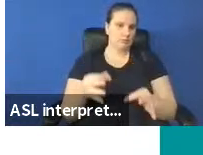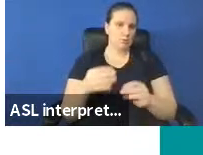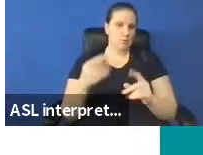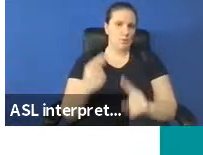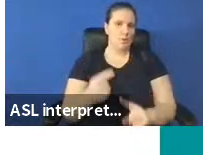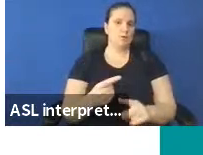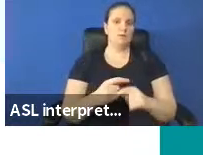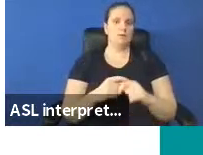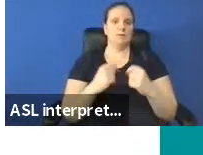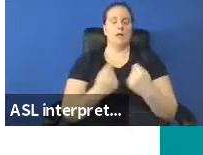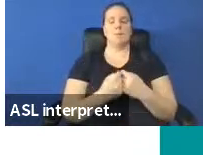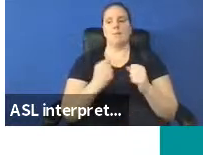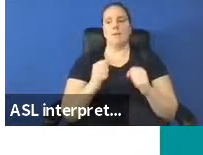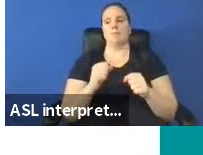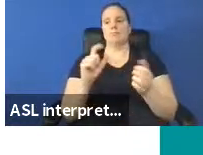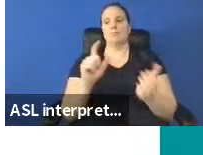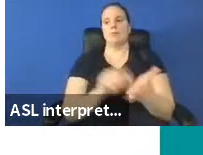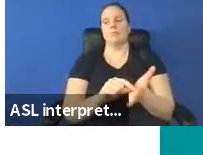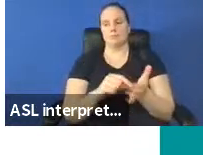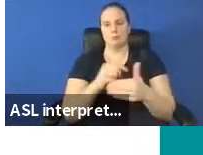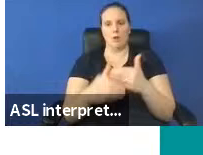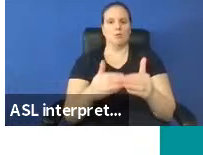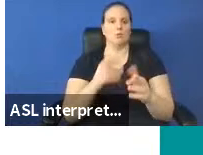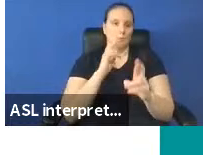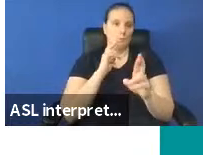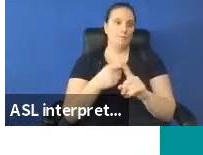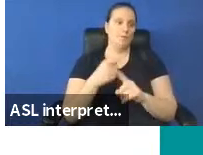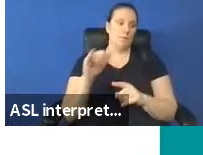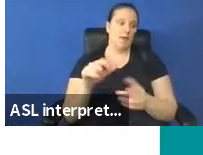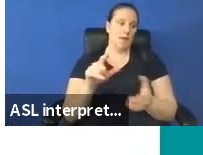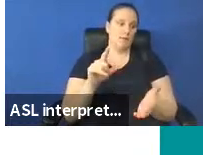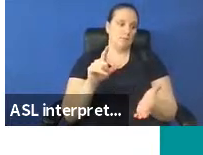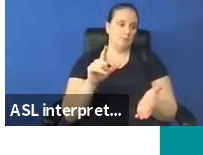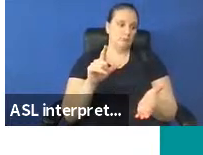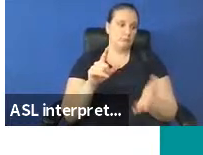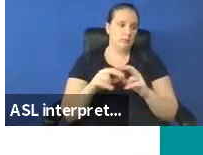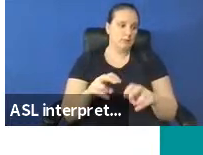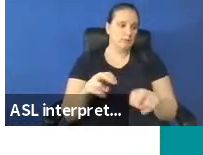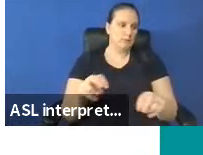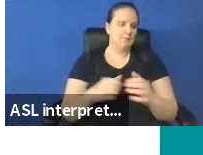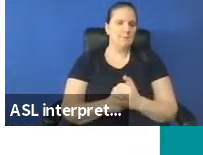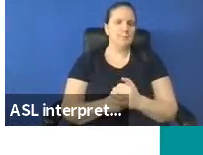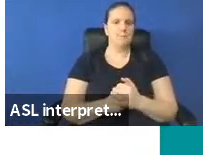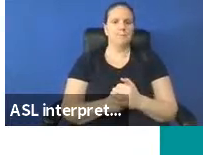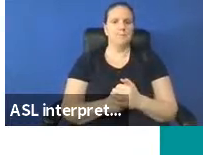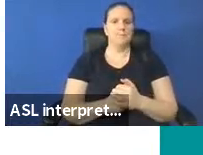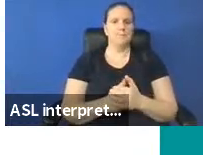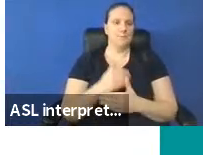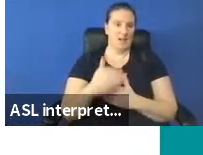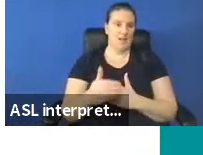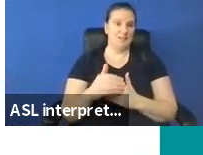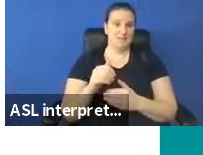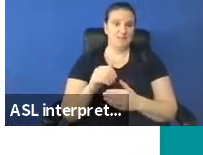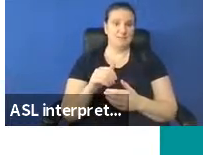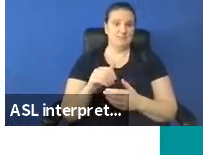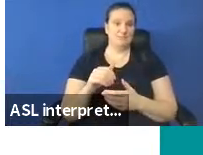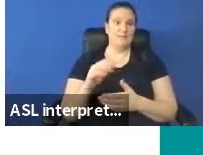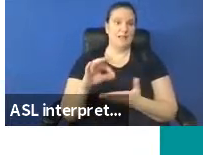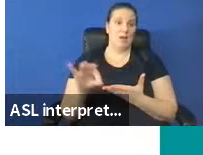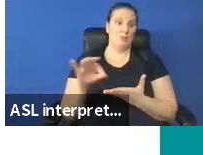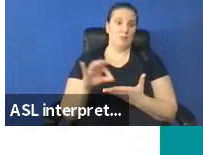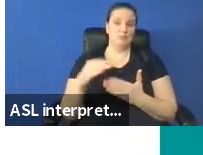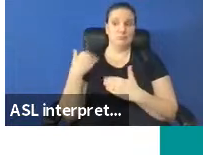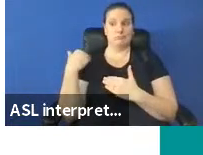could then publish progress reports based on these assessments. Next is the accountability dashboard. So we